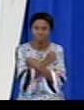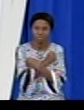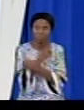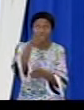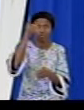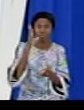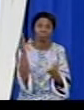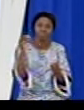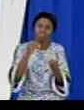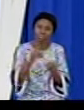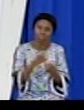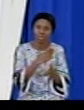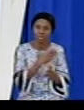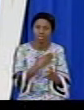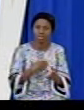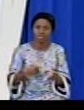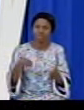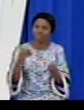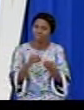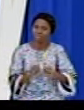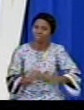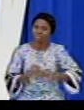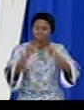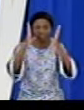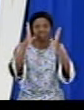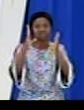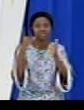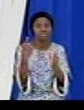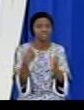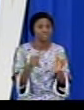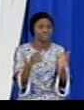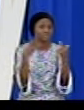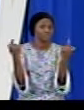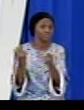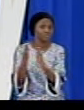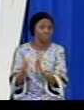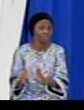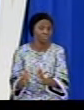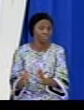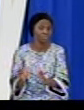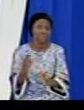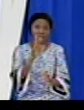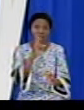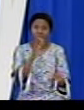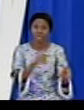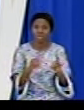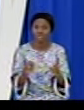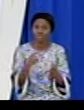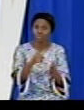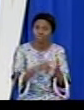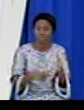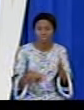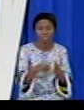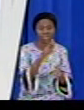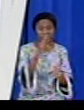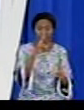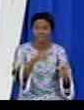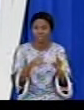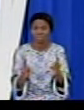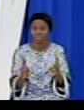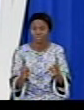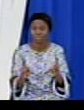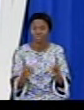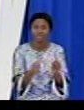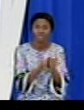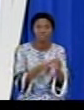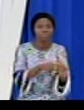being done. The unbelievers are doing what they are doing deceitfully. They have a goal in mind. They